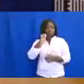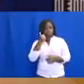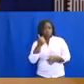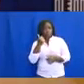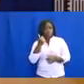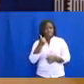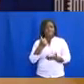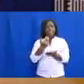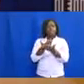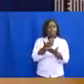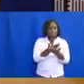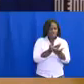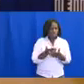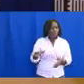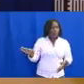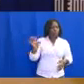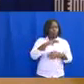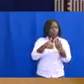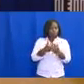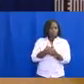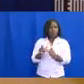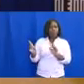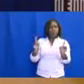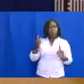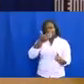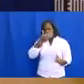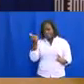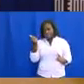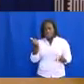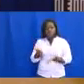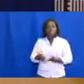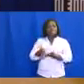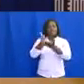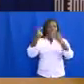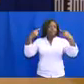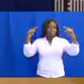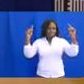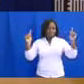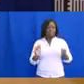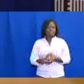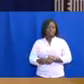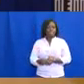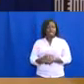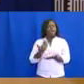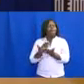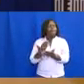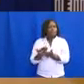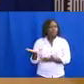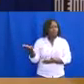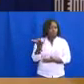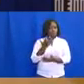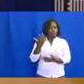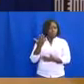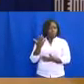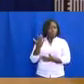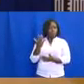and I appeal to them also to do their bit to help us succeed. I urge them to